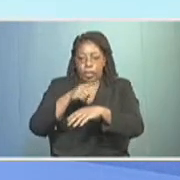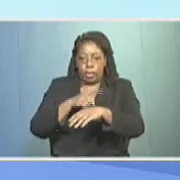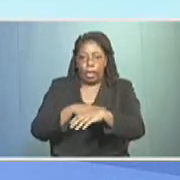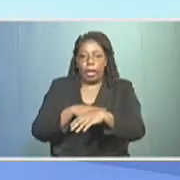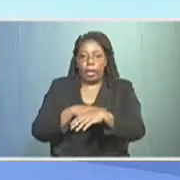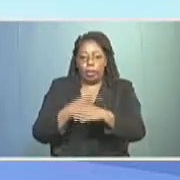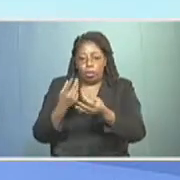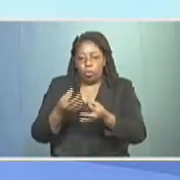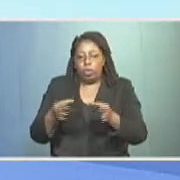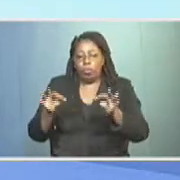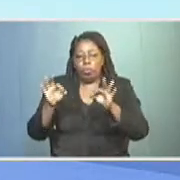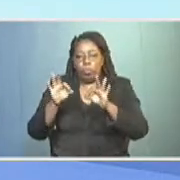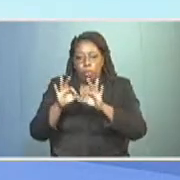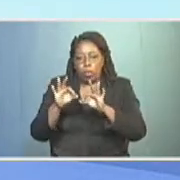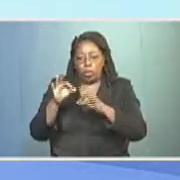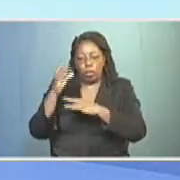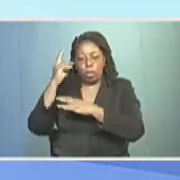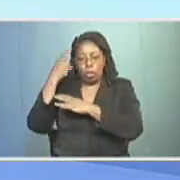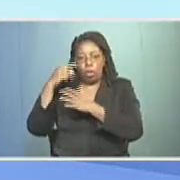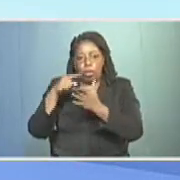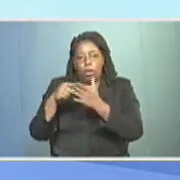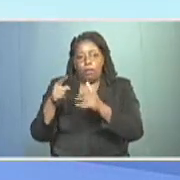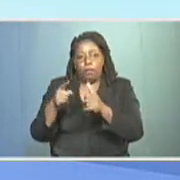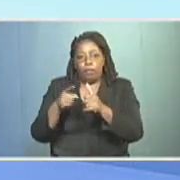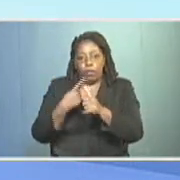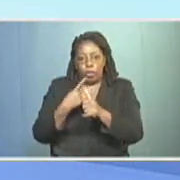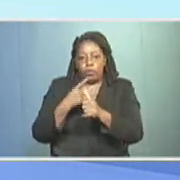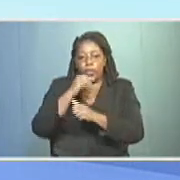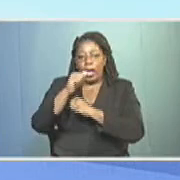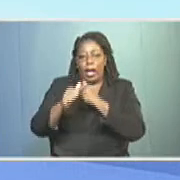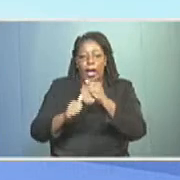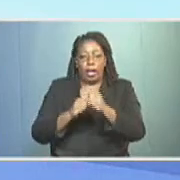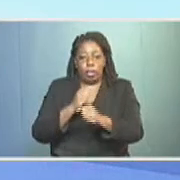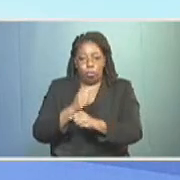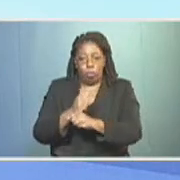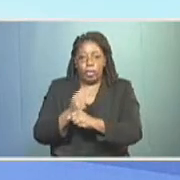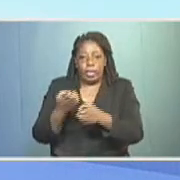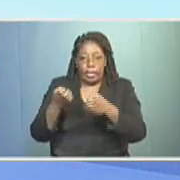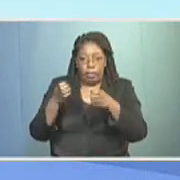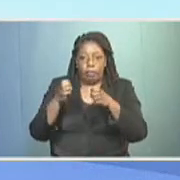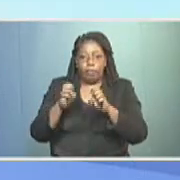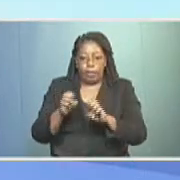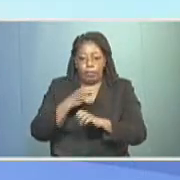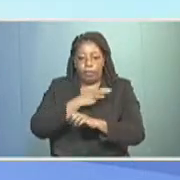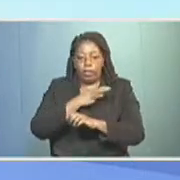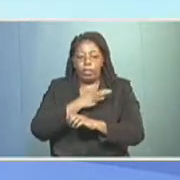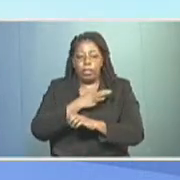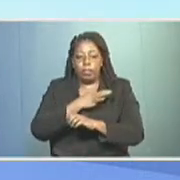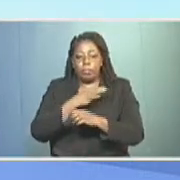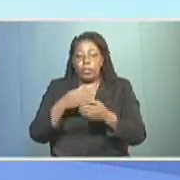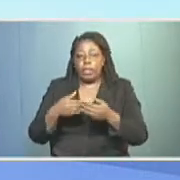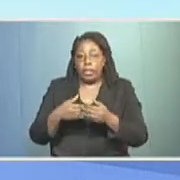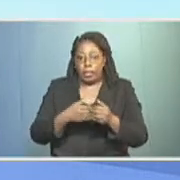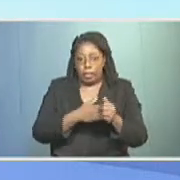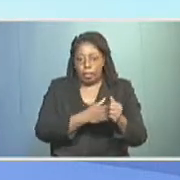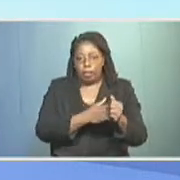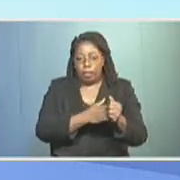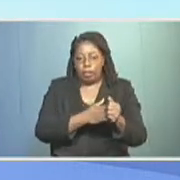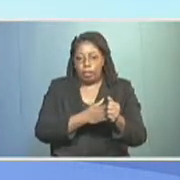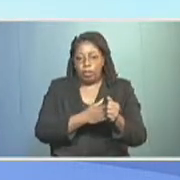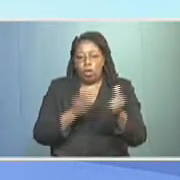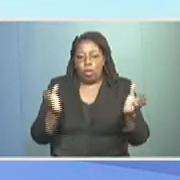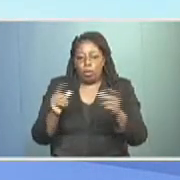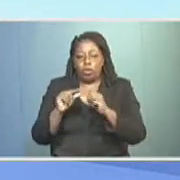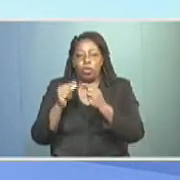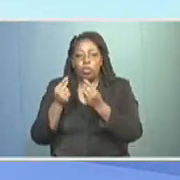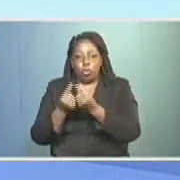worthy cause this weekend during the first of an annual event. Leading the volunteer army is Dr. Barry Rassin, who's encouraging